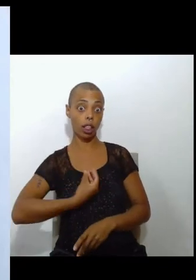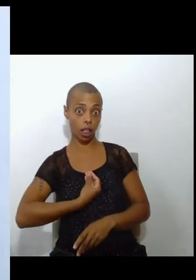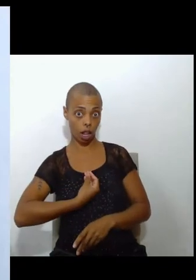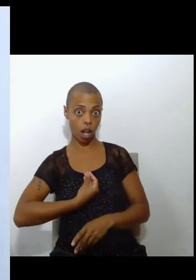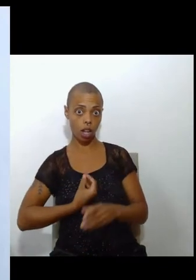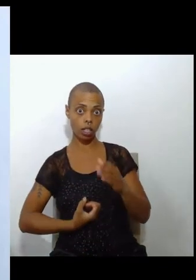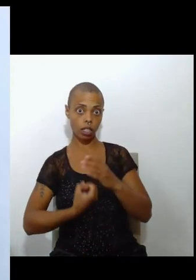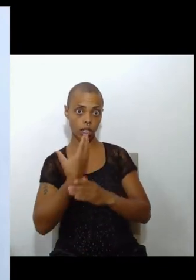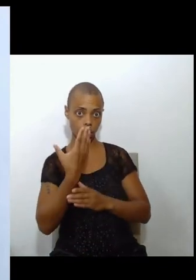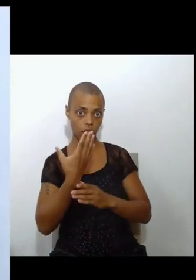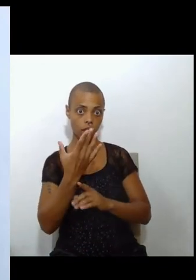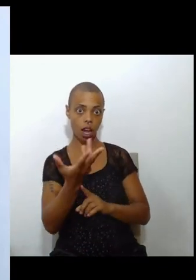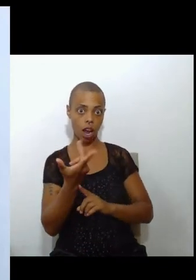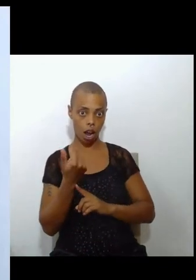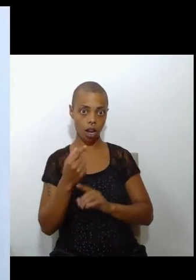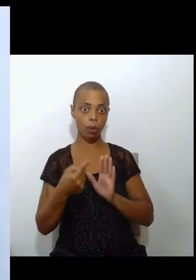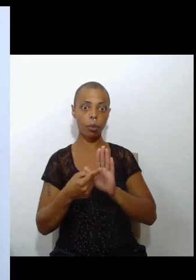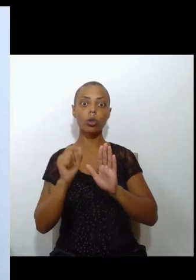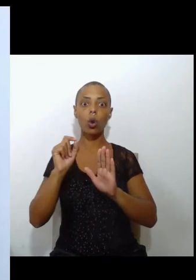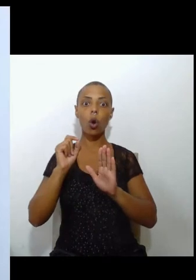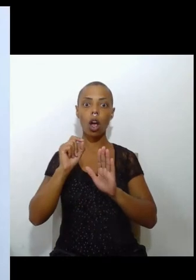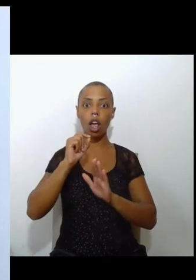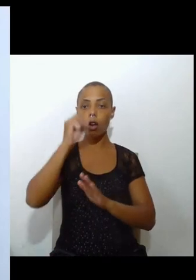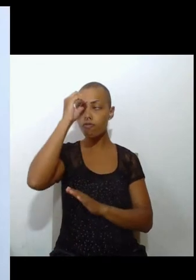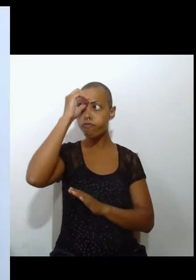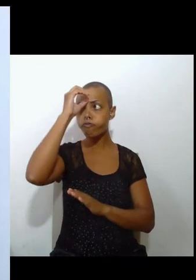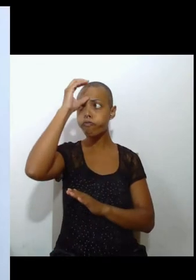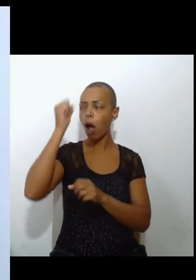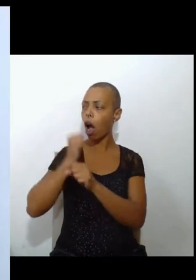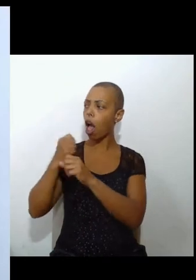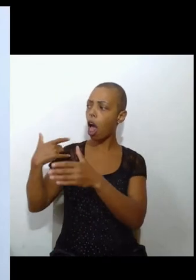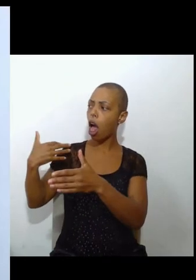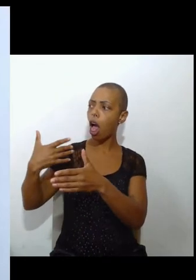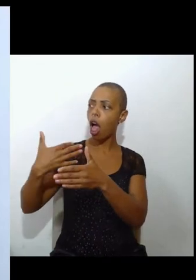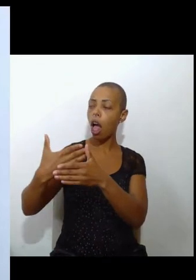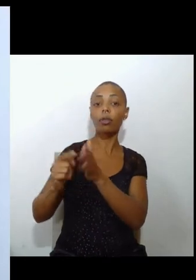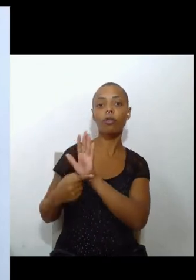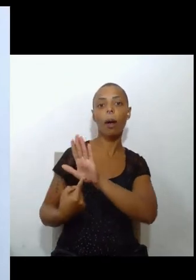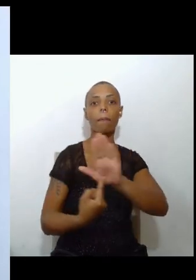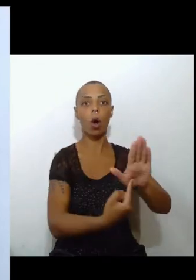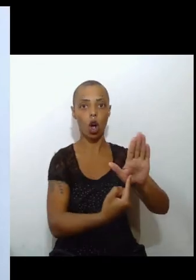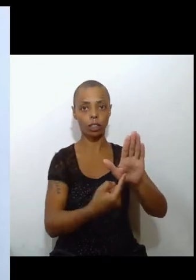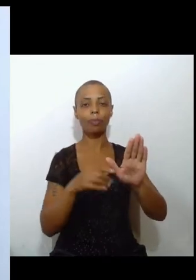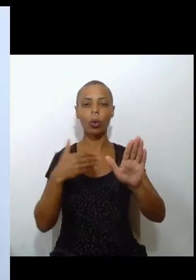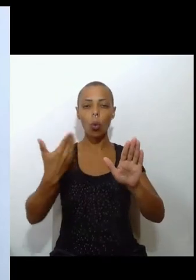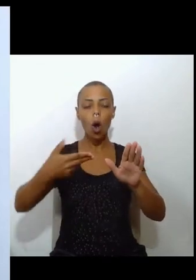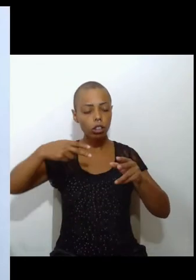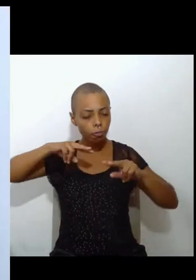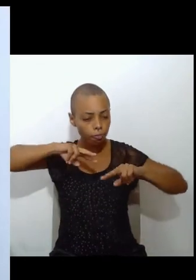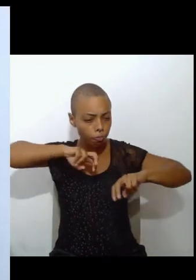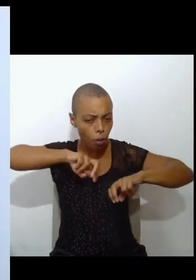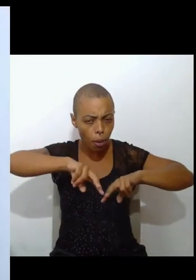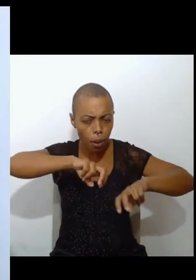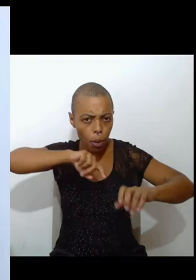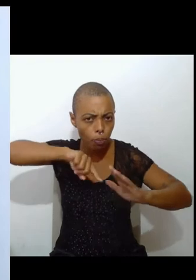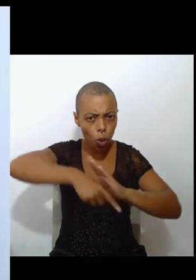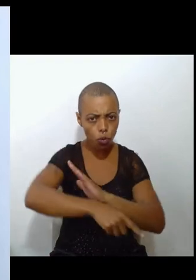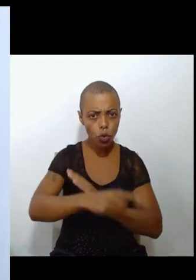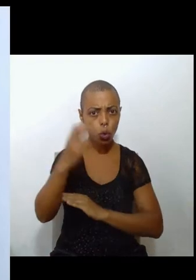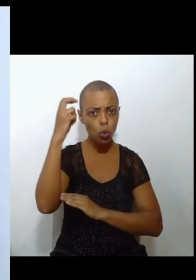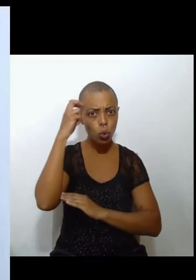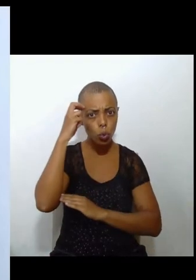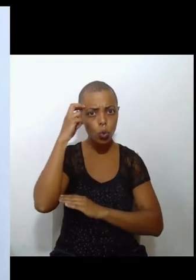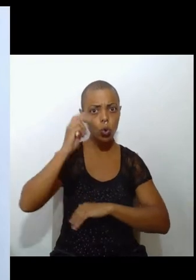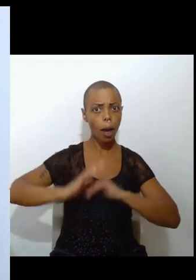to excavate the wisdom that they have inculcated over the years by diving deep into their culture and traditional